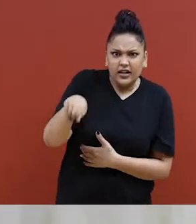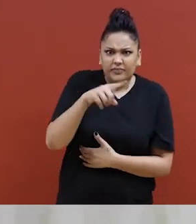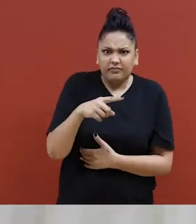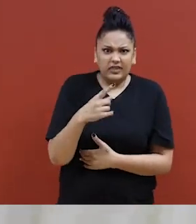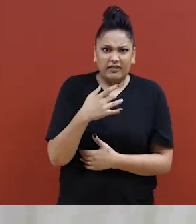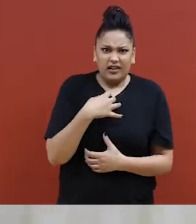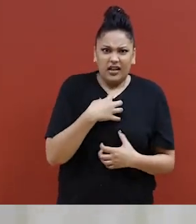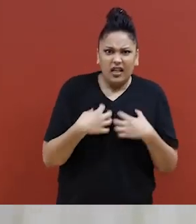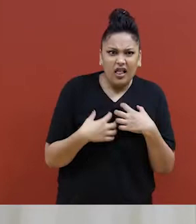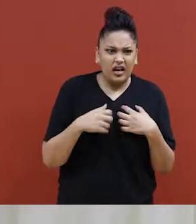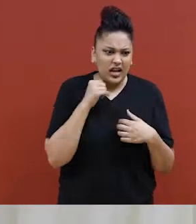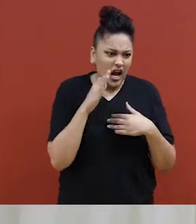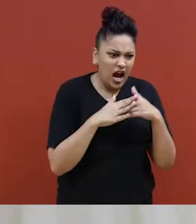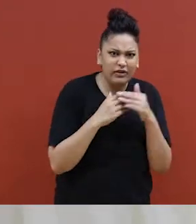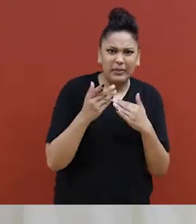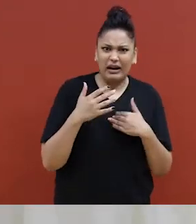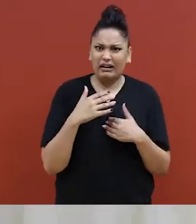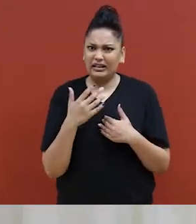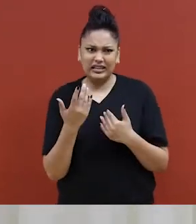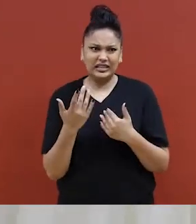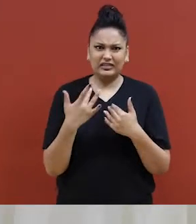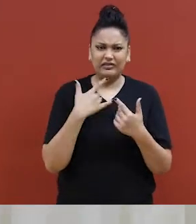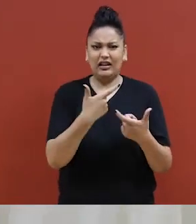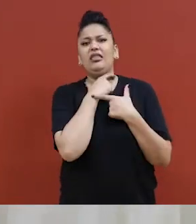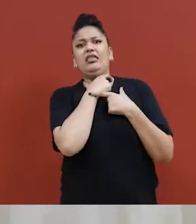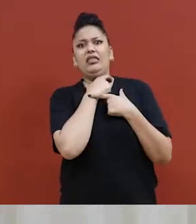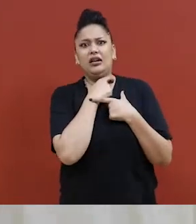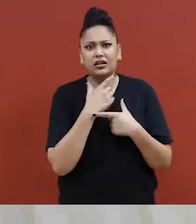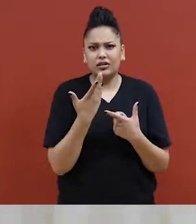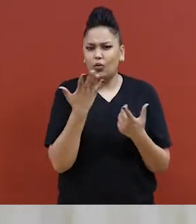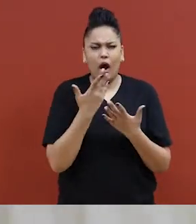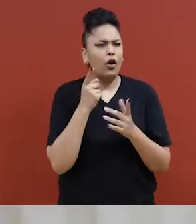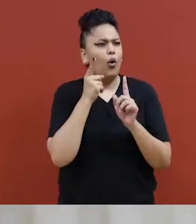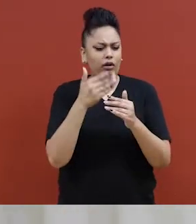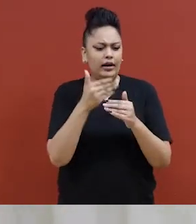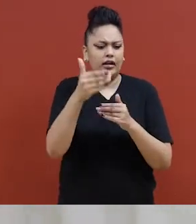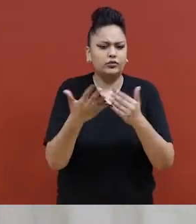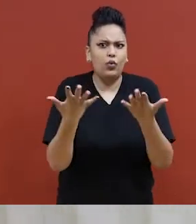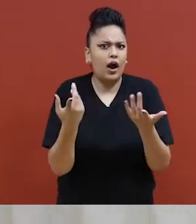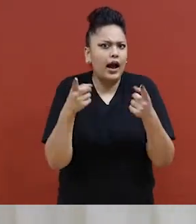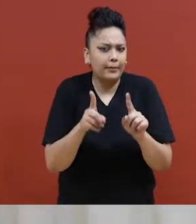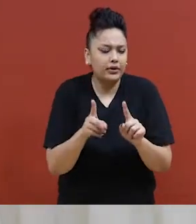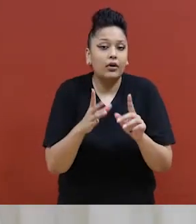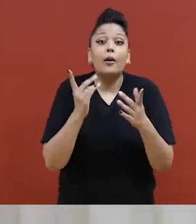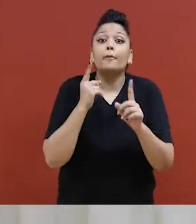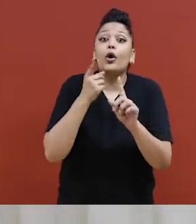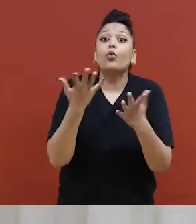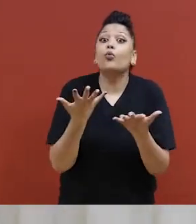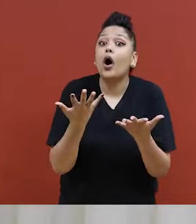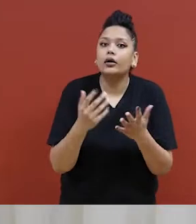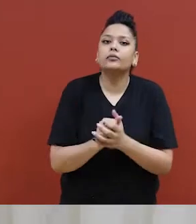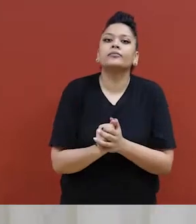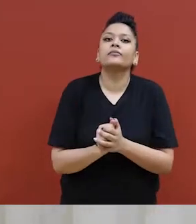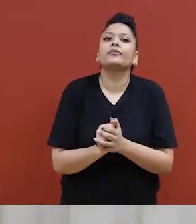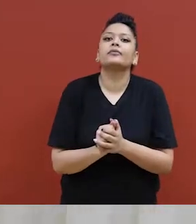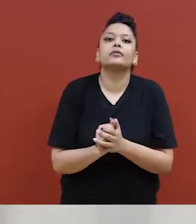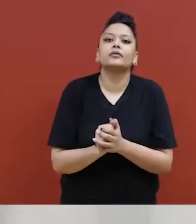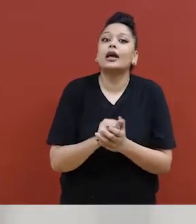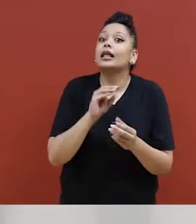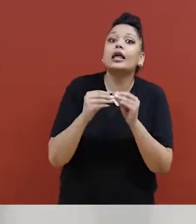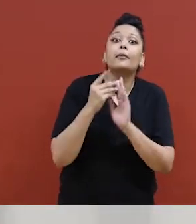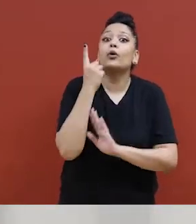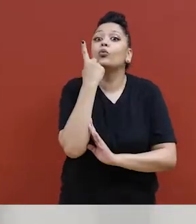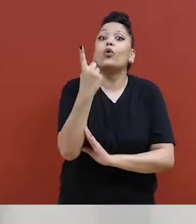situations, we want to be 100% clear. If anybody, whether it's a member of our family, whether